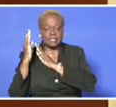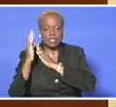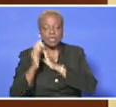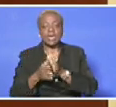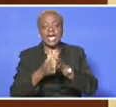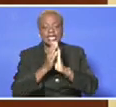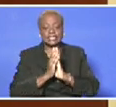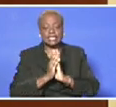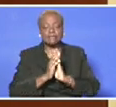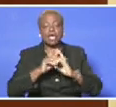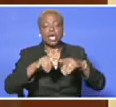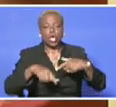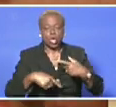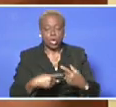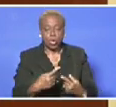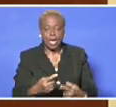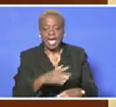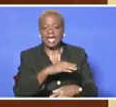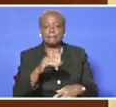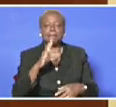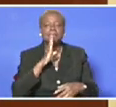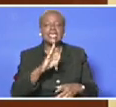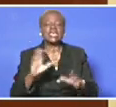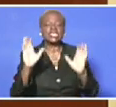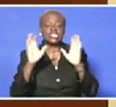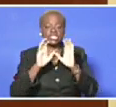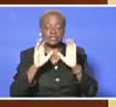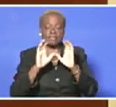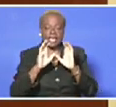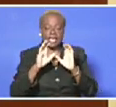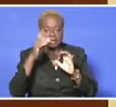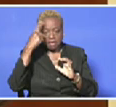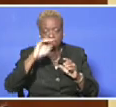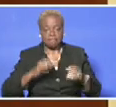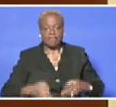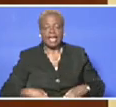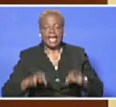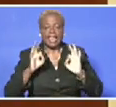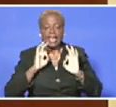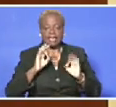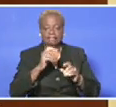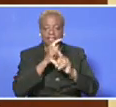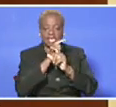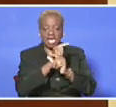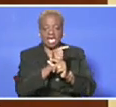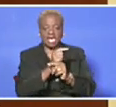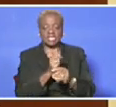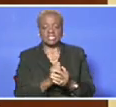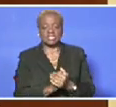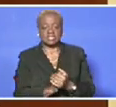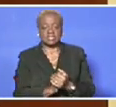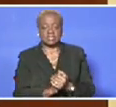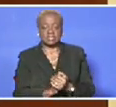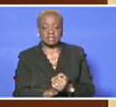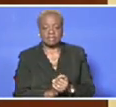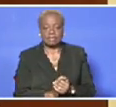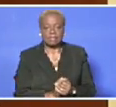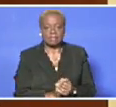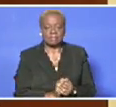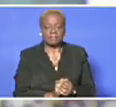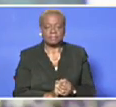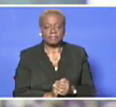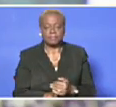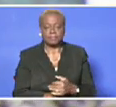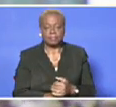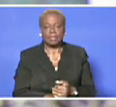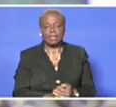get certified as a lifeguard. So that when this thing open, they don't bring me no requests for no lifeguards because they can't find them yet.